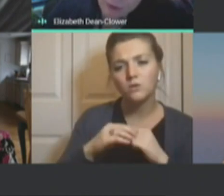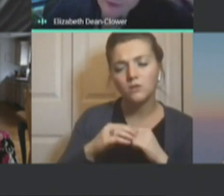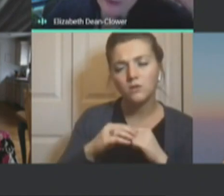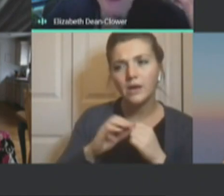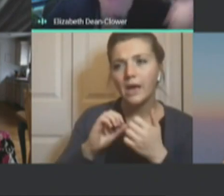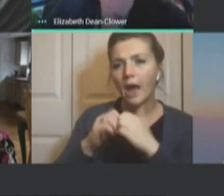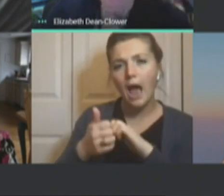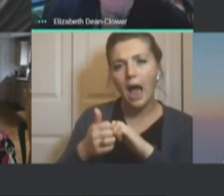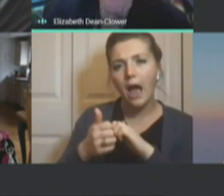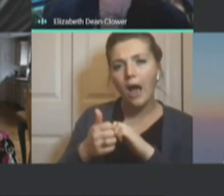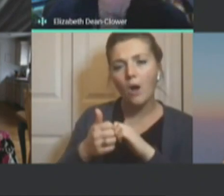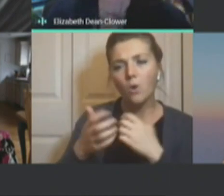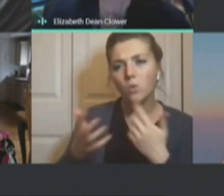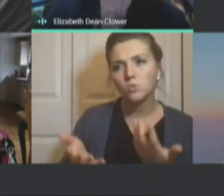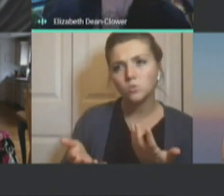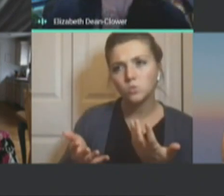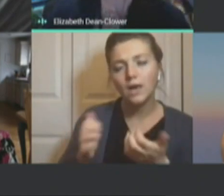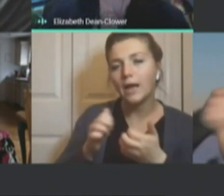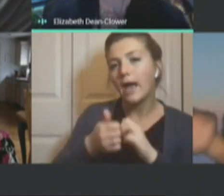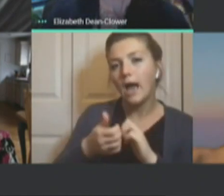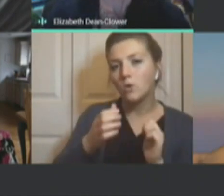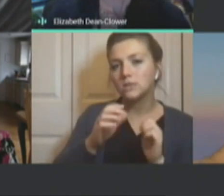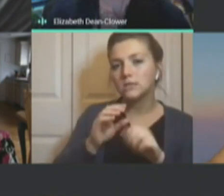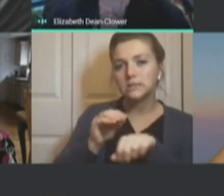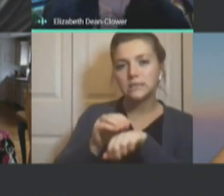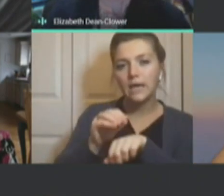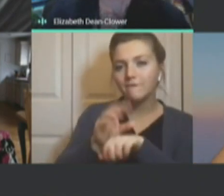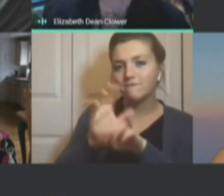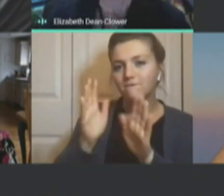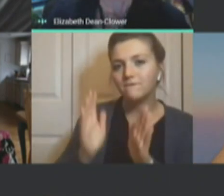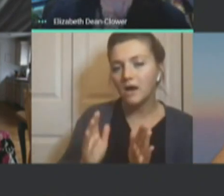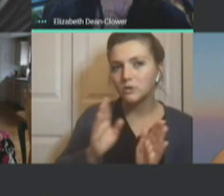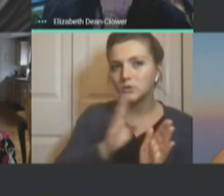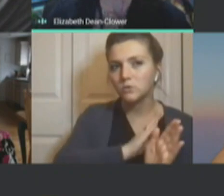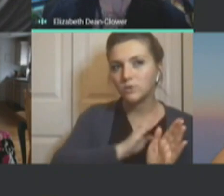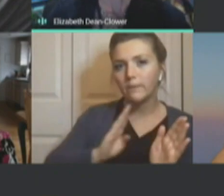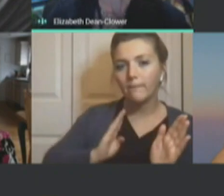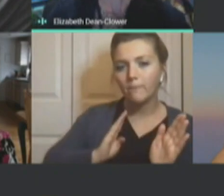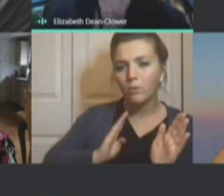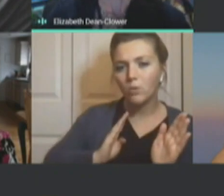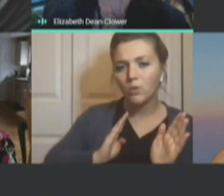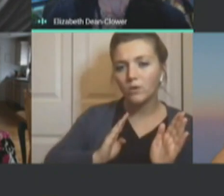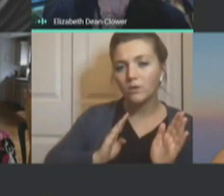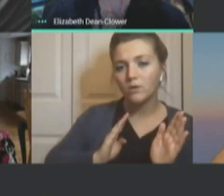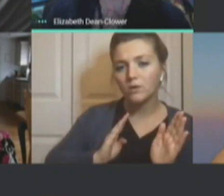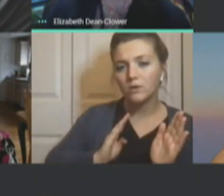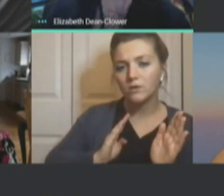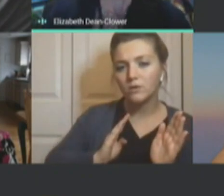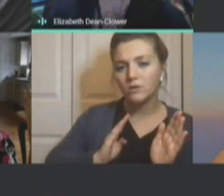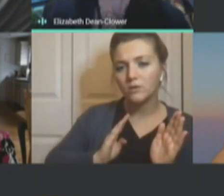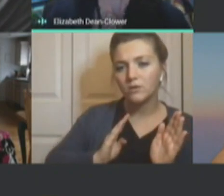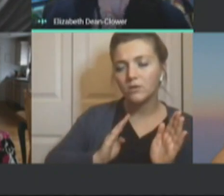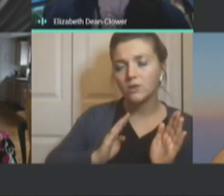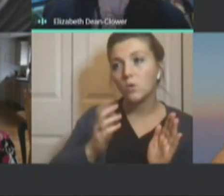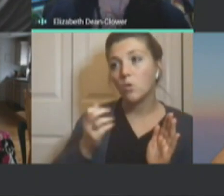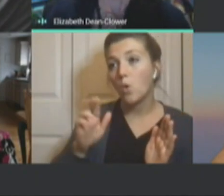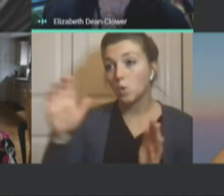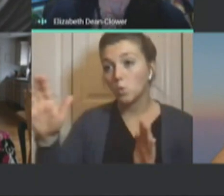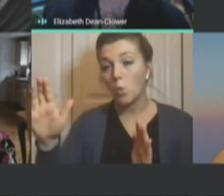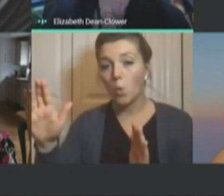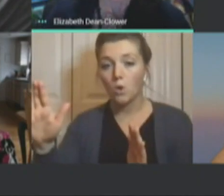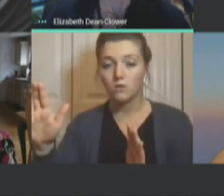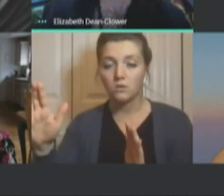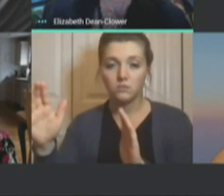how does the advisory board, or are there ways through at your level of leadership to know what